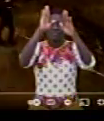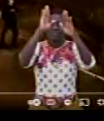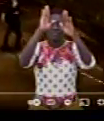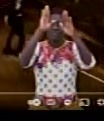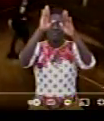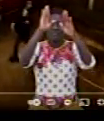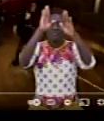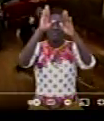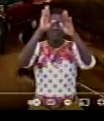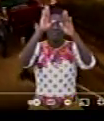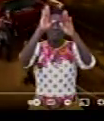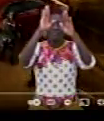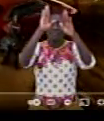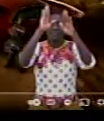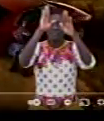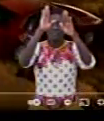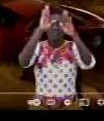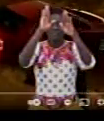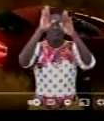the arena.